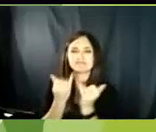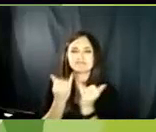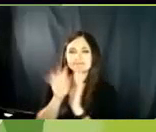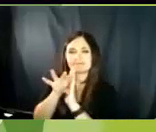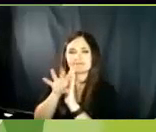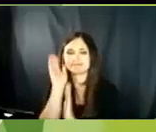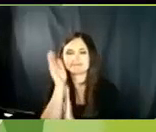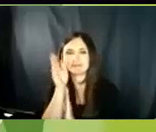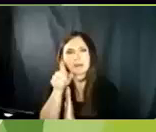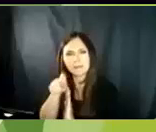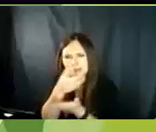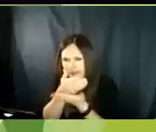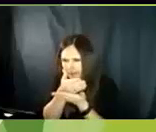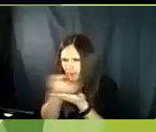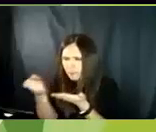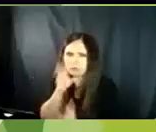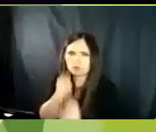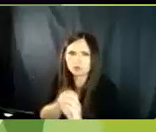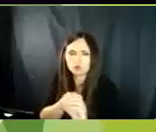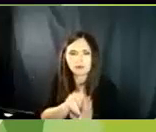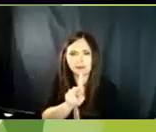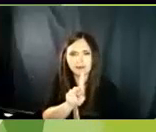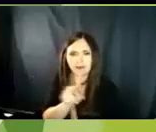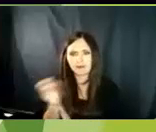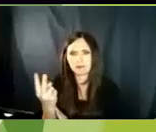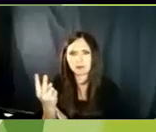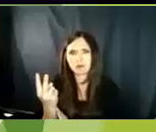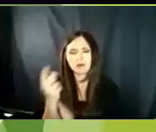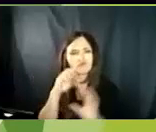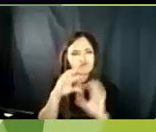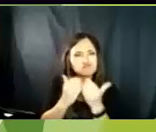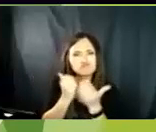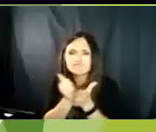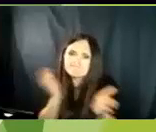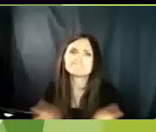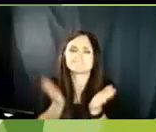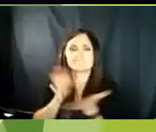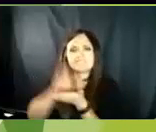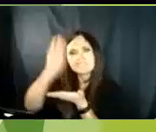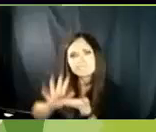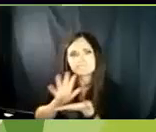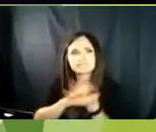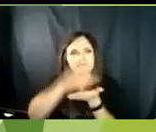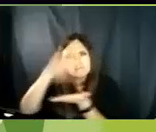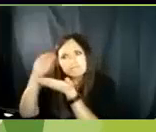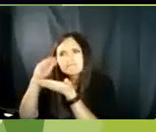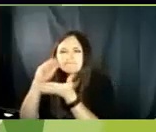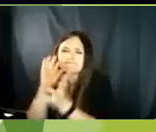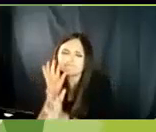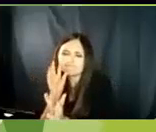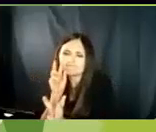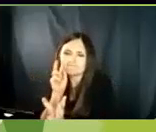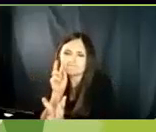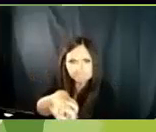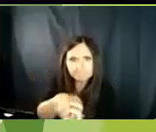Have Elements to Include in the K-12 Course Design to Help Boost Student Learning, Engagement, and Success, presented